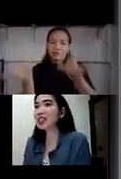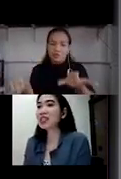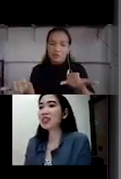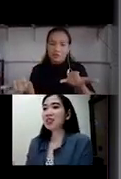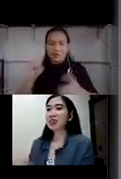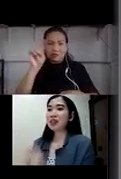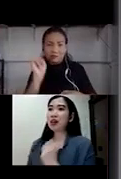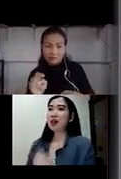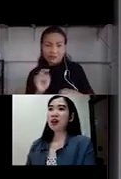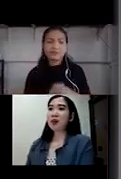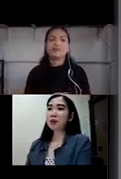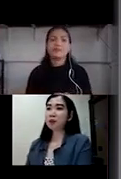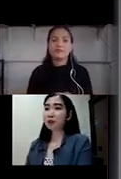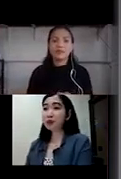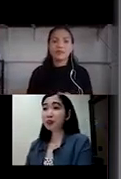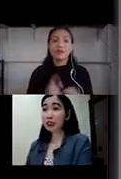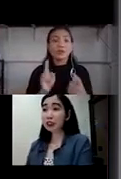this,